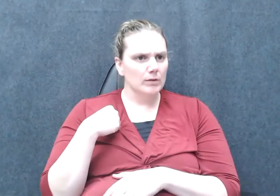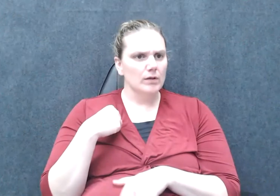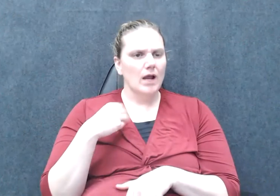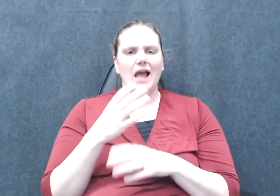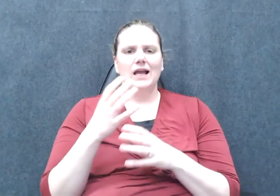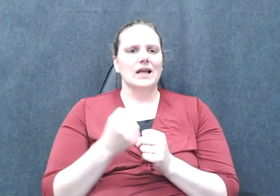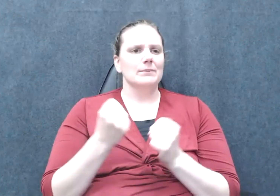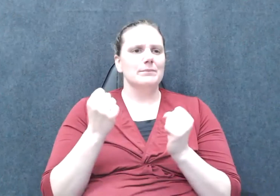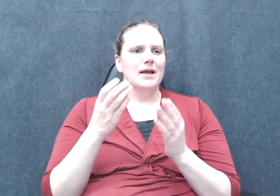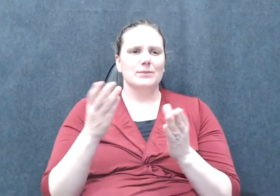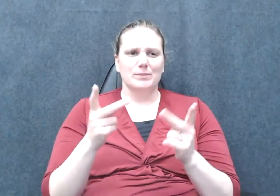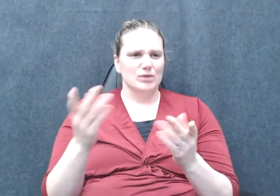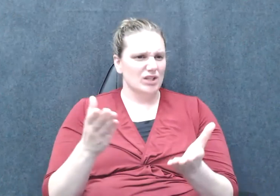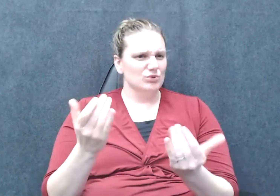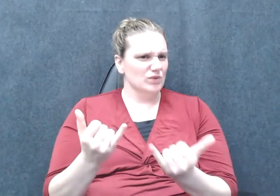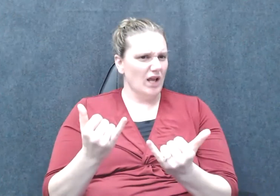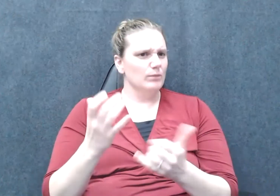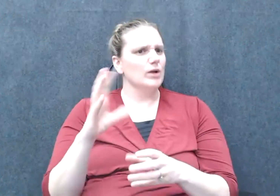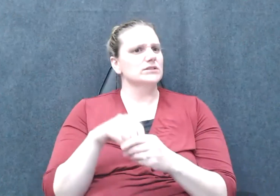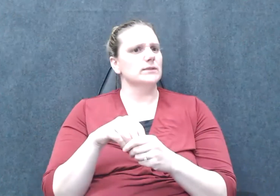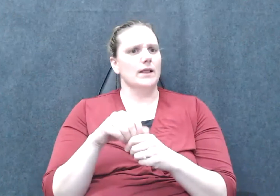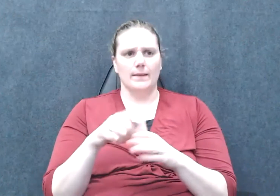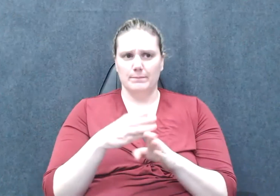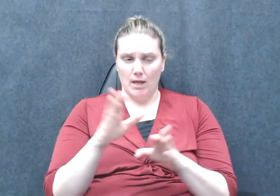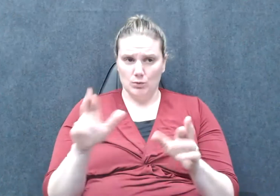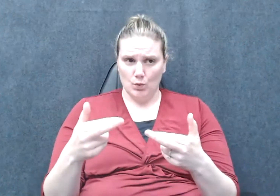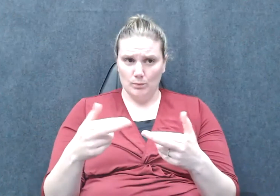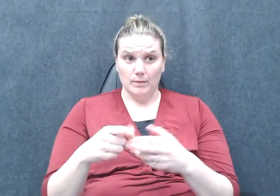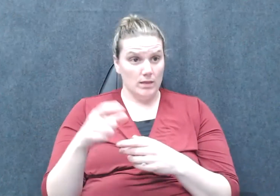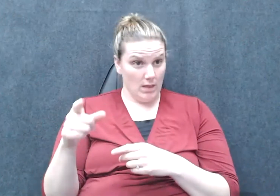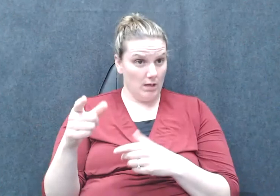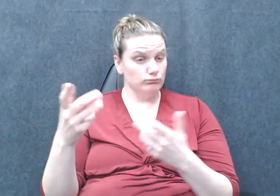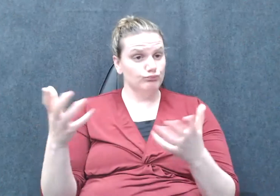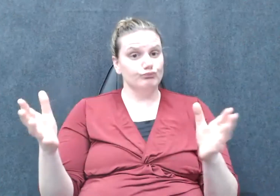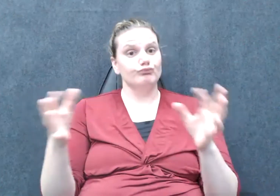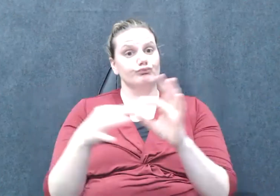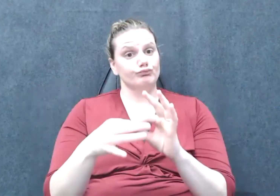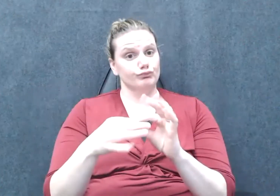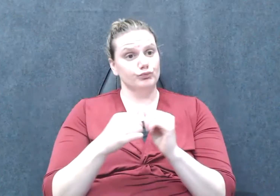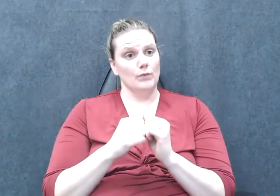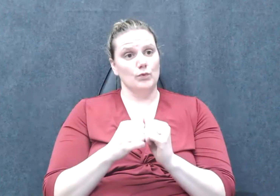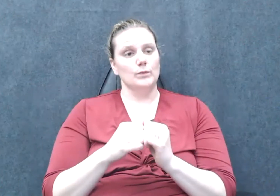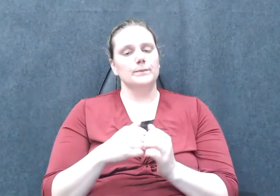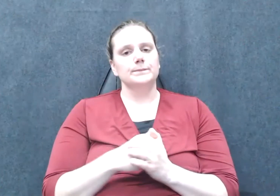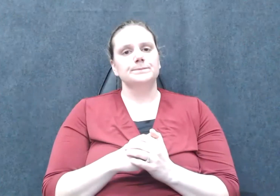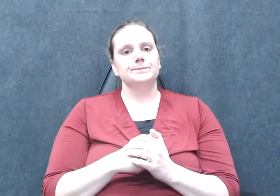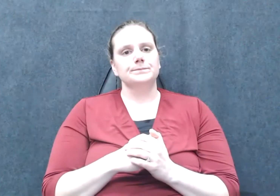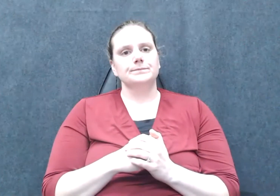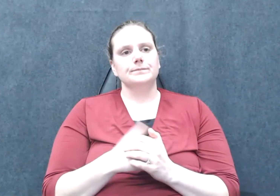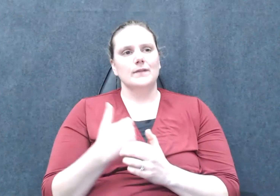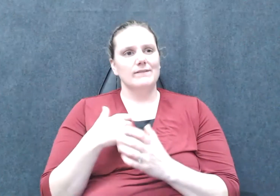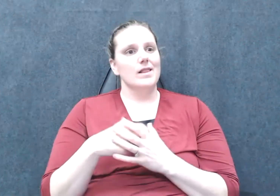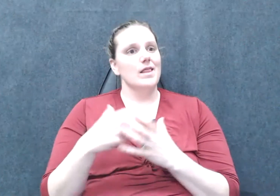many of you who are here today who have participated with me in the main room. They reconvened and made a lot of